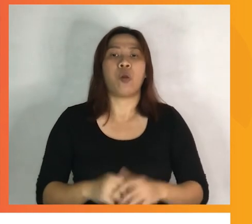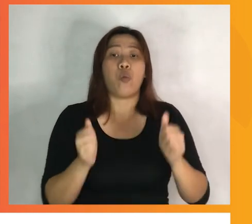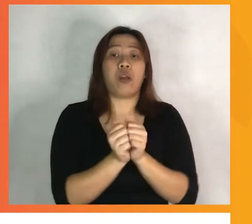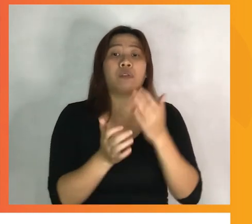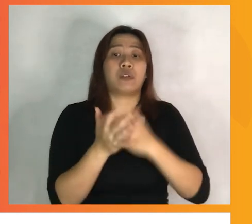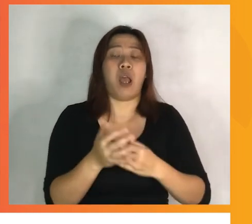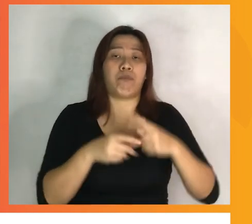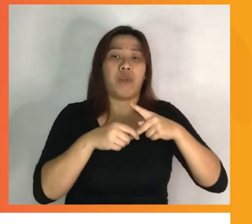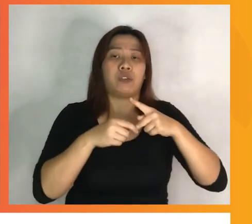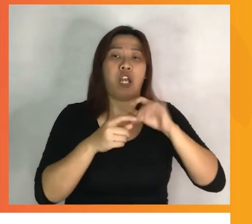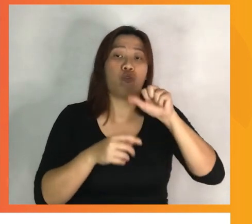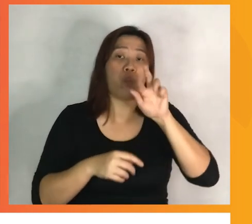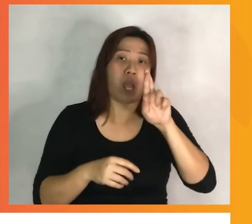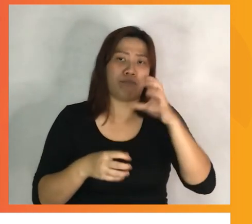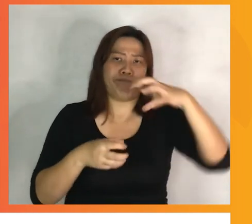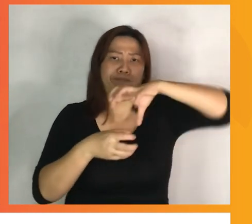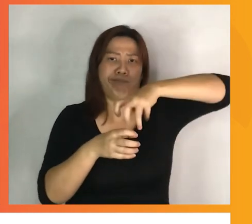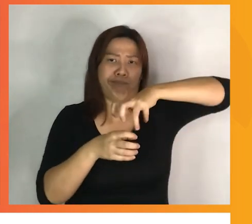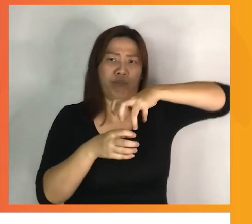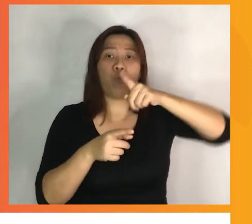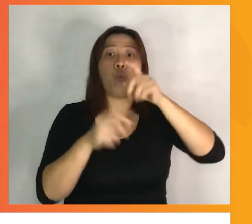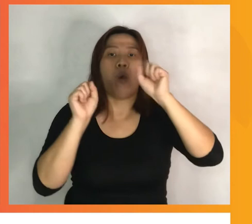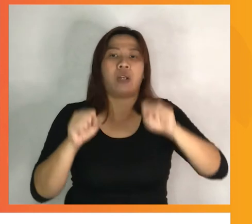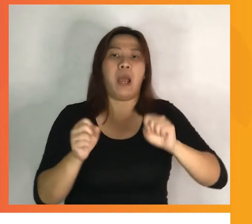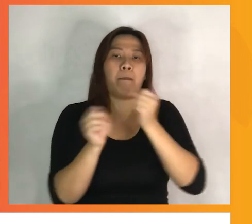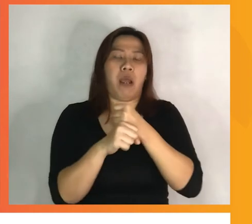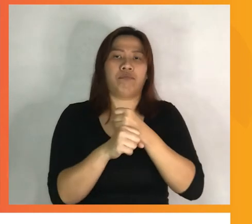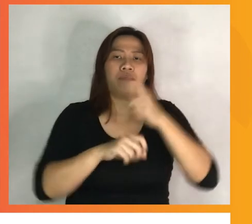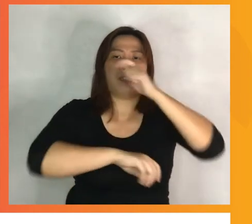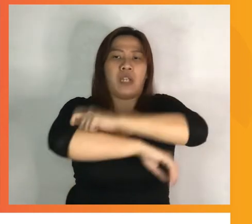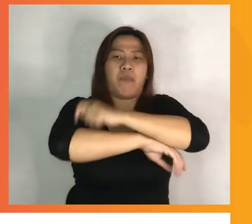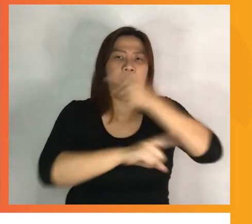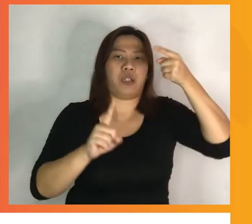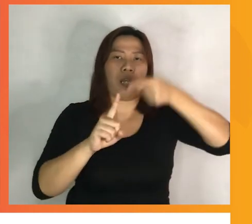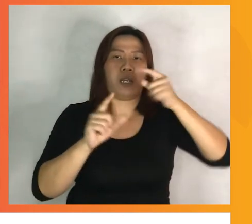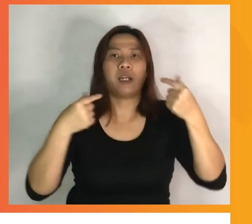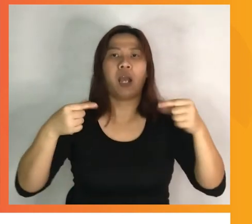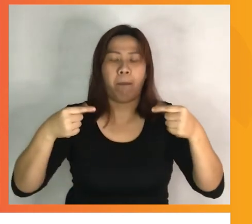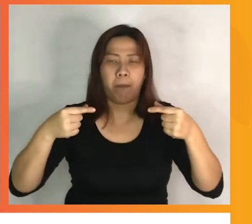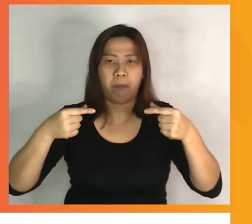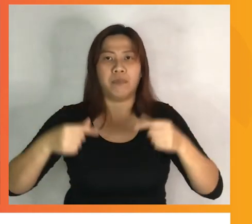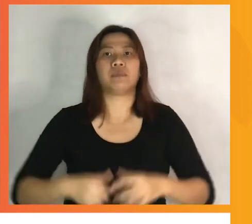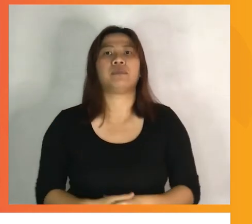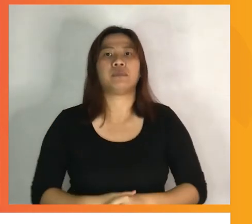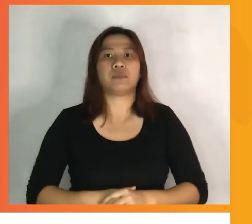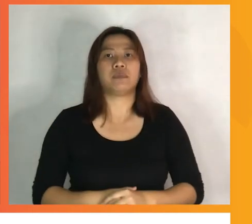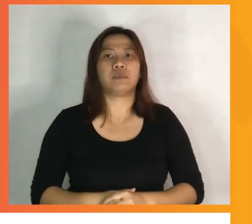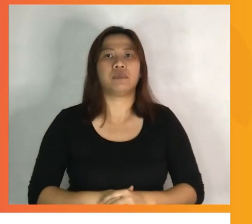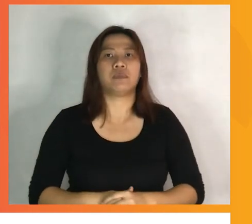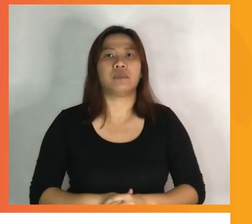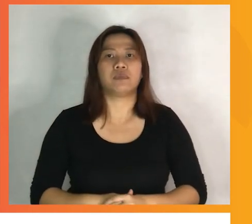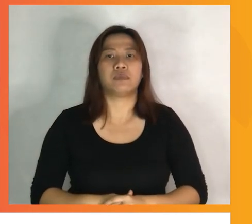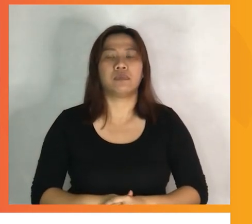With some plastic jars and lids, you can make a great tabletop target game.